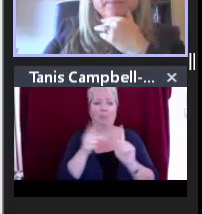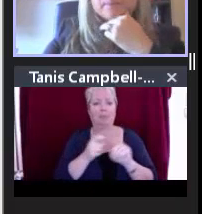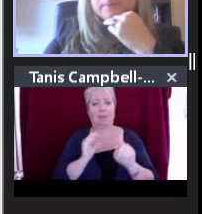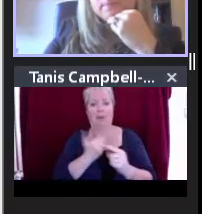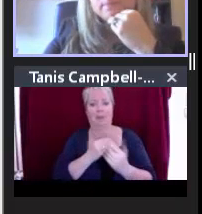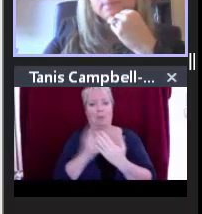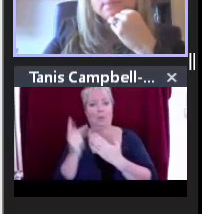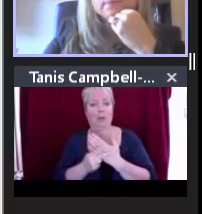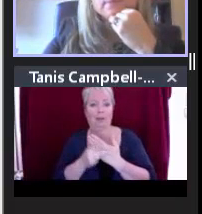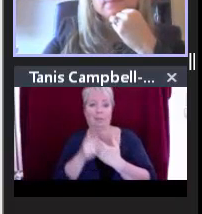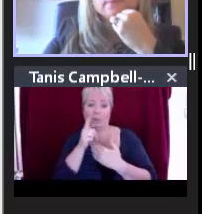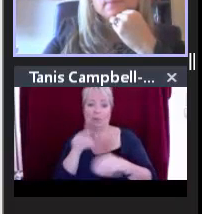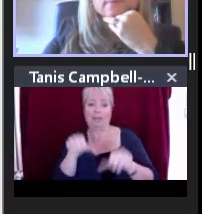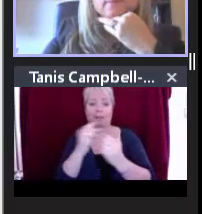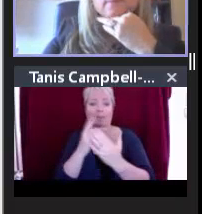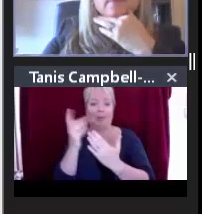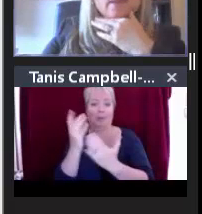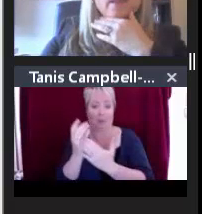programs.